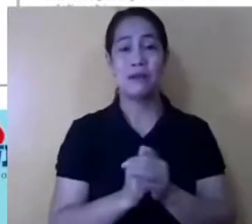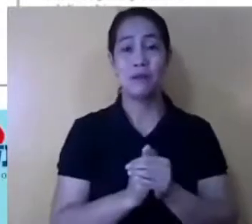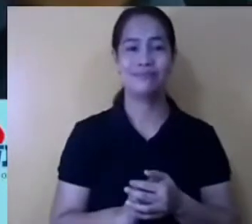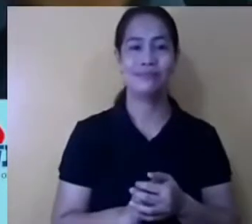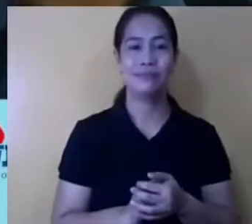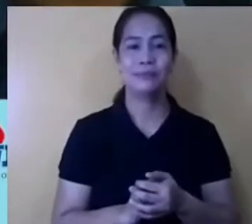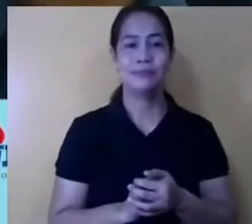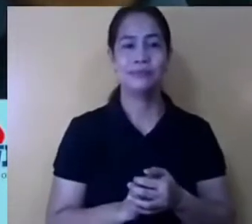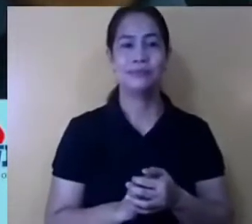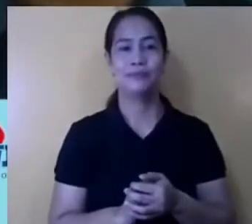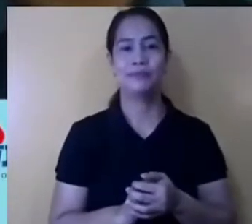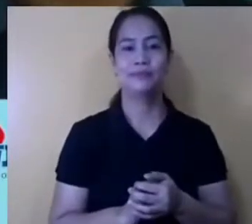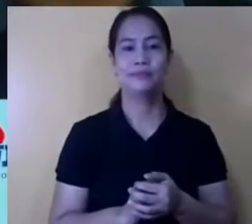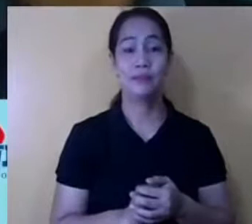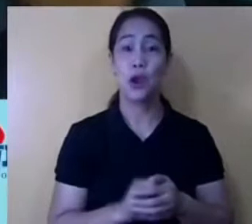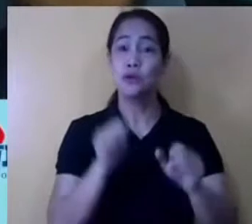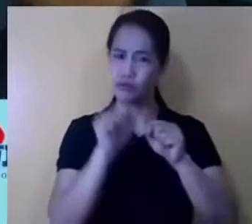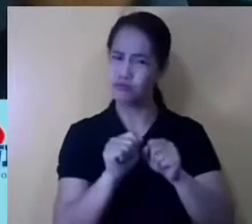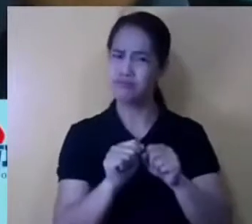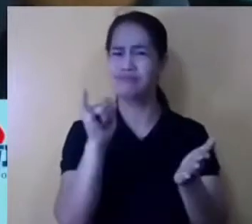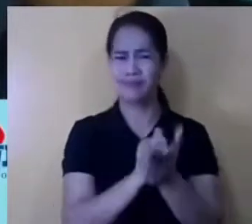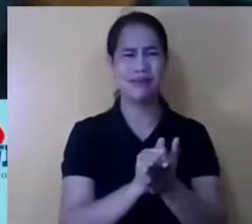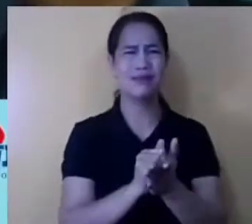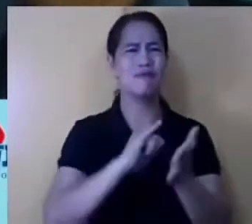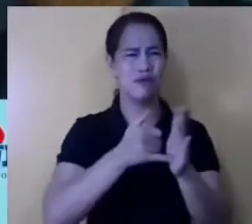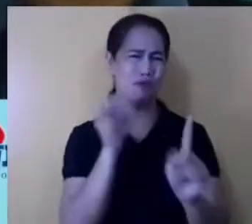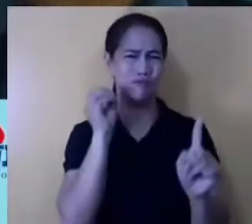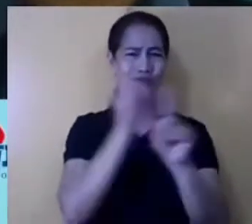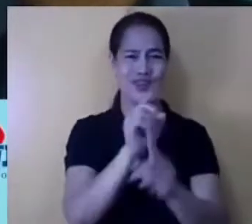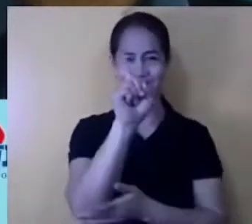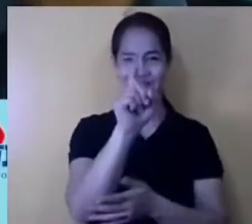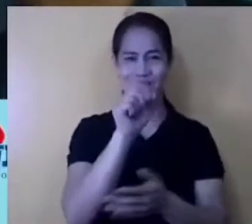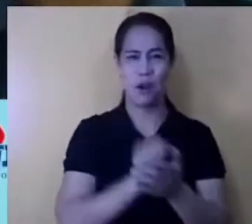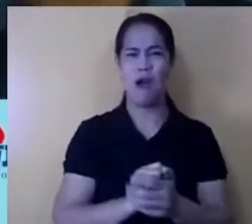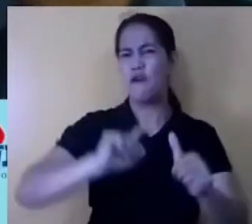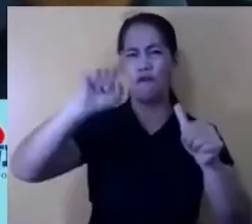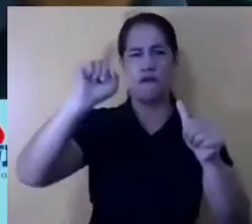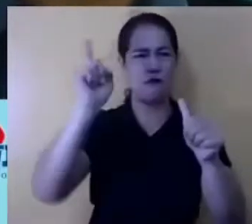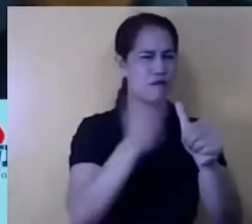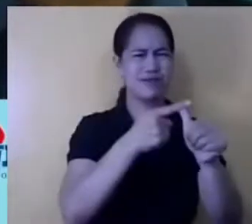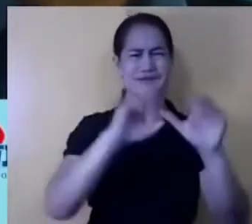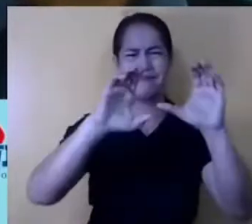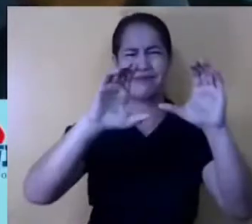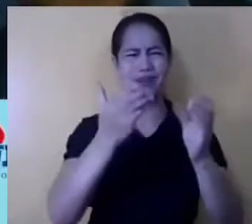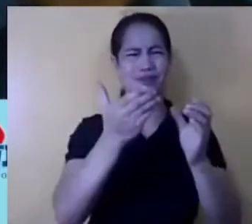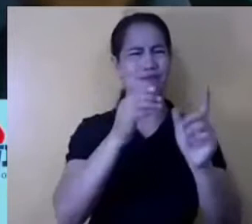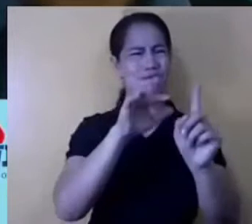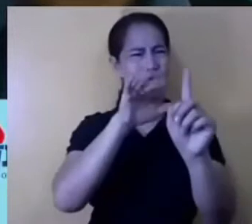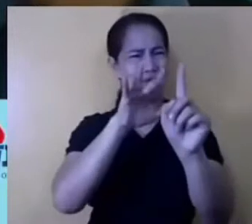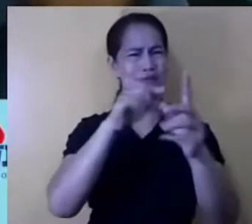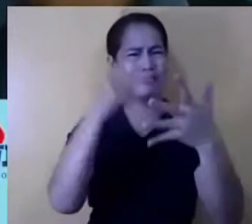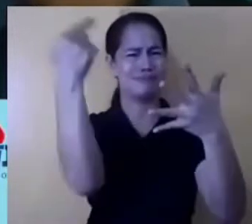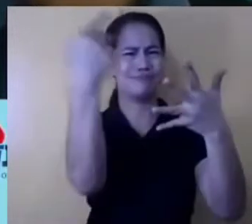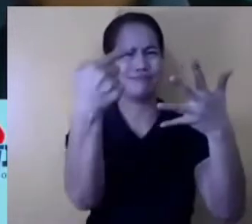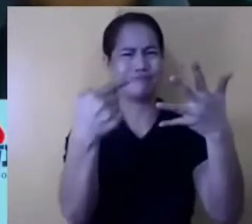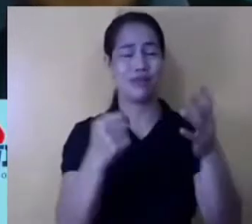for. So that's it for our objective one, for our first classroom observable indicators. You are